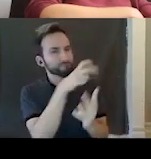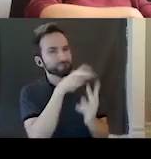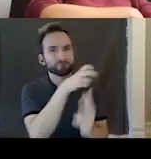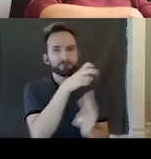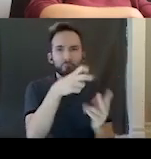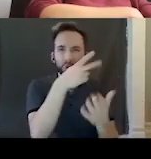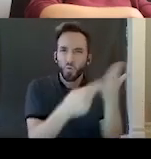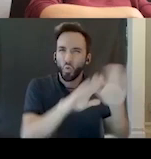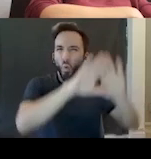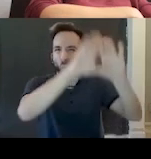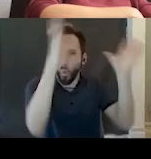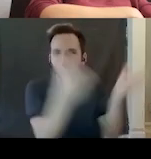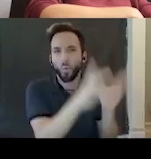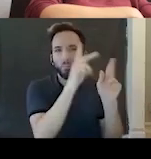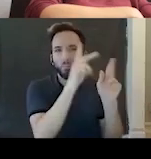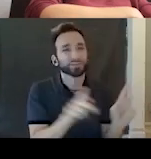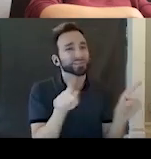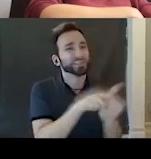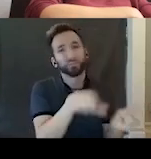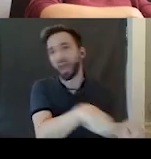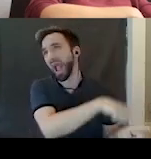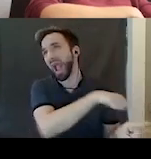check the Q&A.